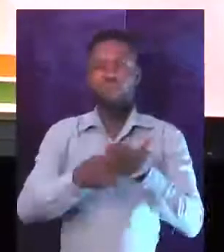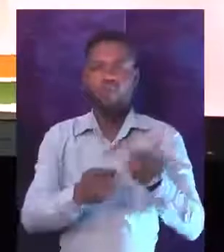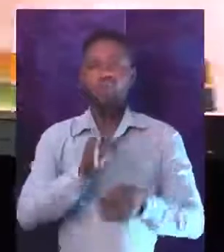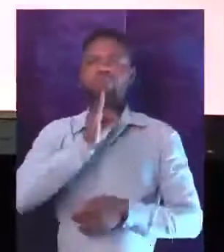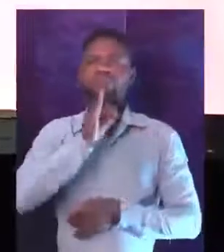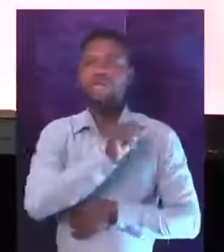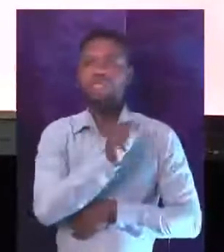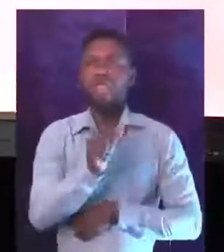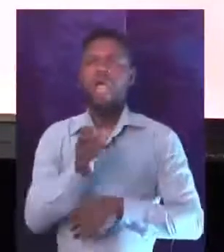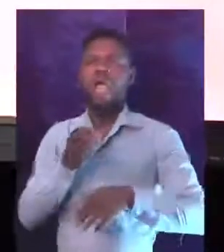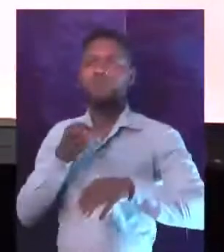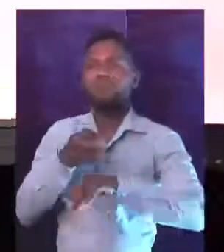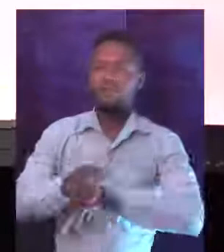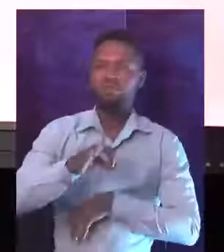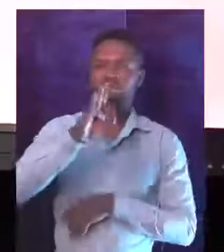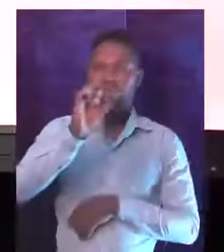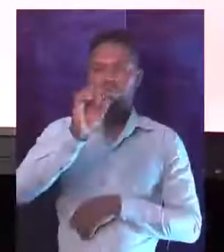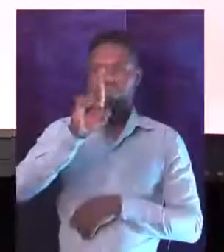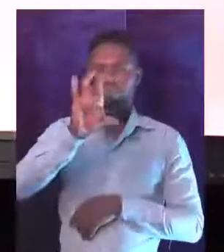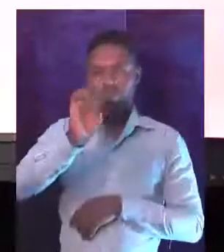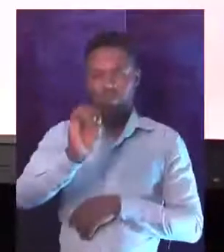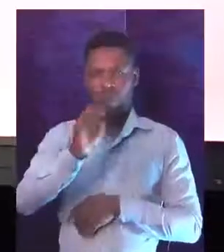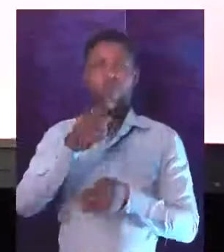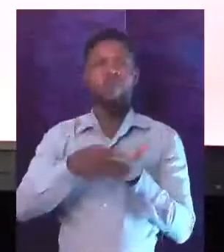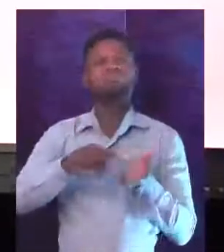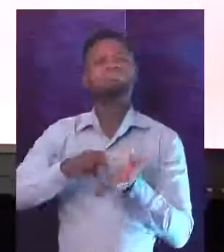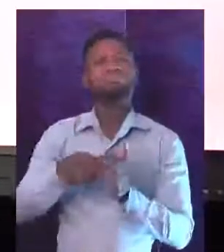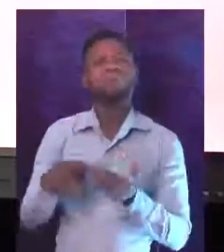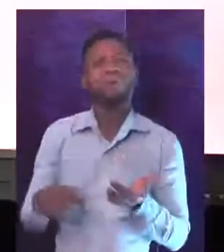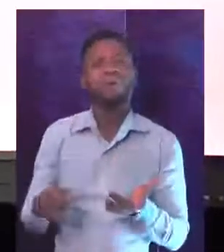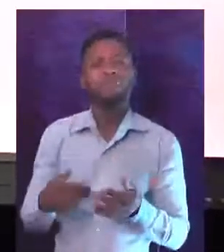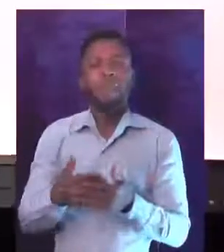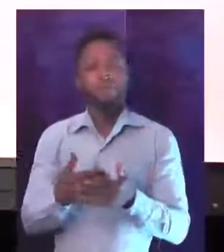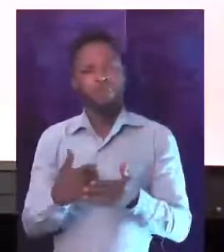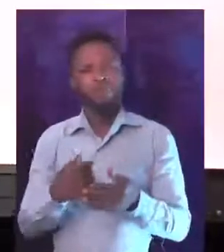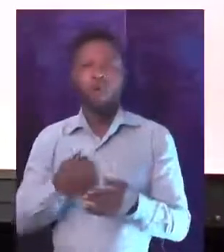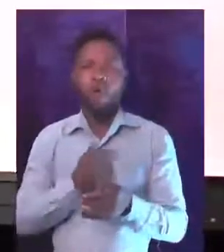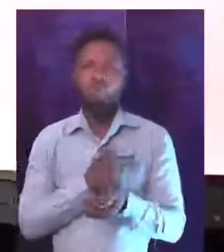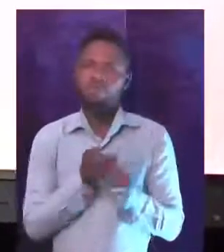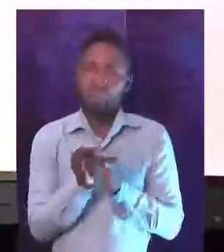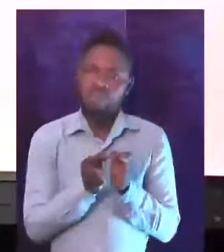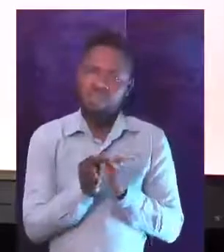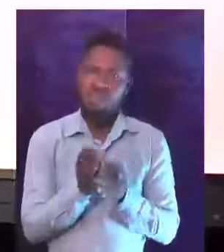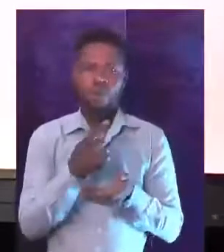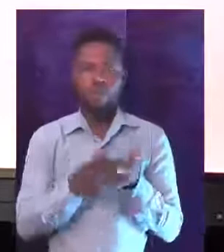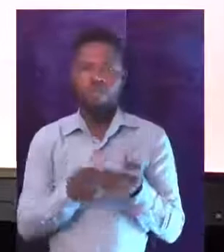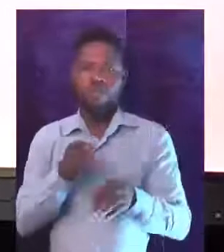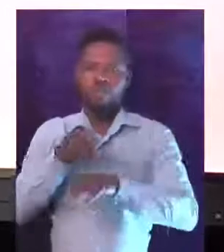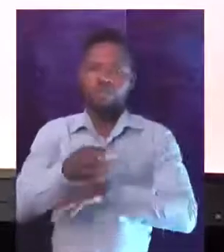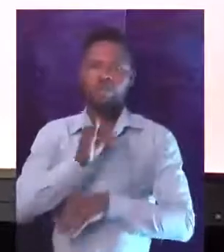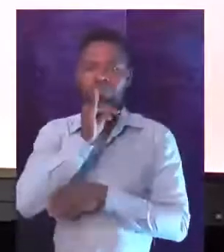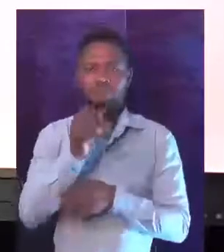is a force? What is a force? Before we define what force